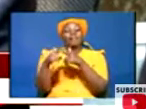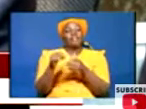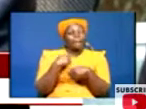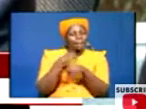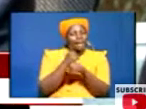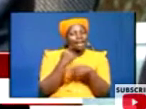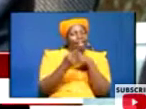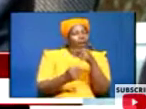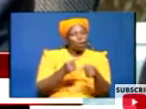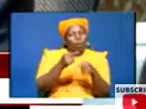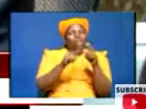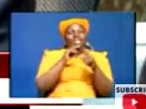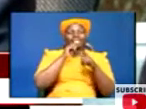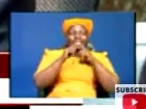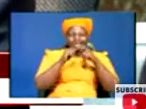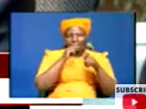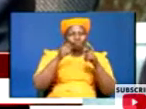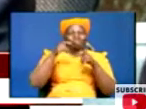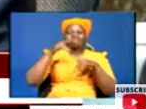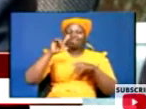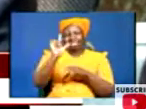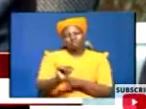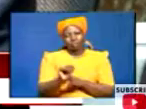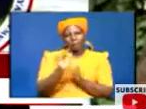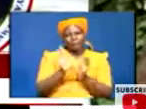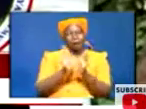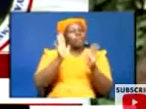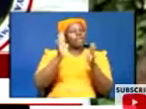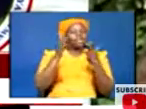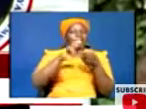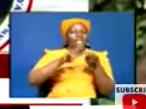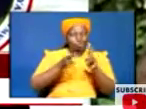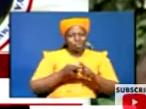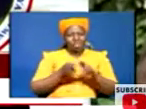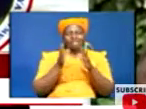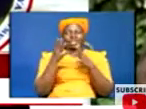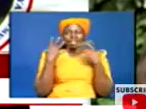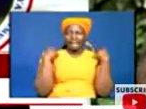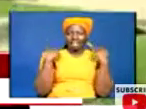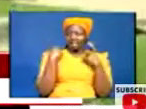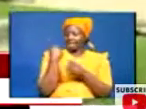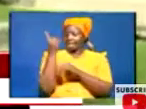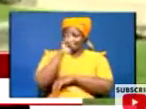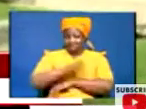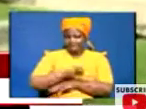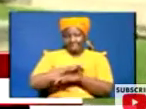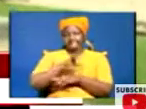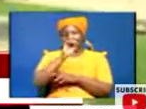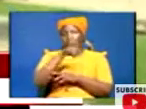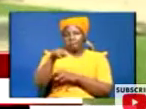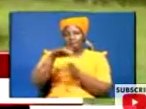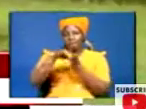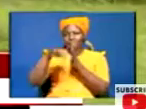interview a sham and a public relations exercise. In recent days, the DPP has dropped graft cases involving